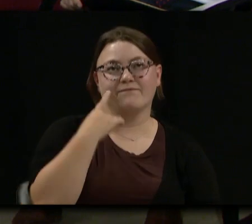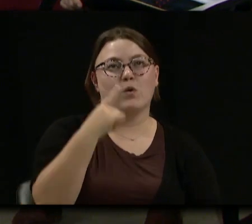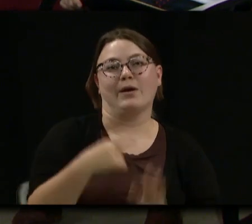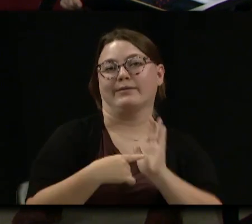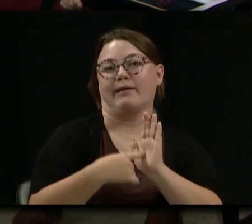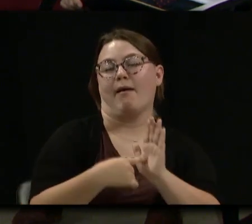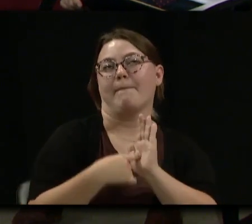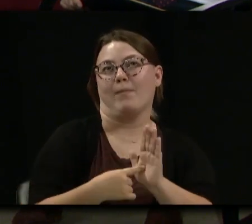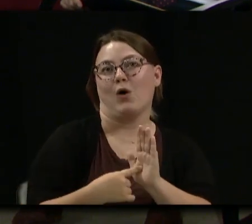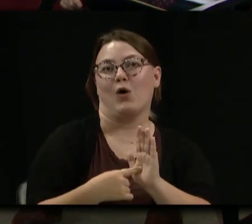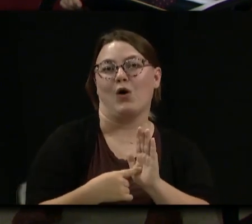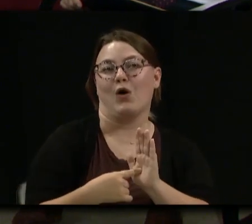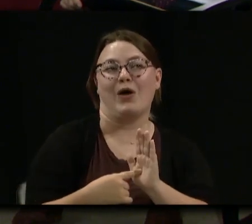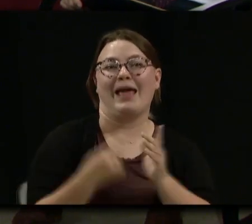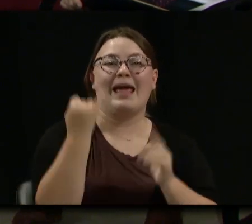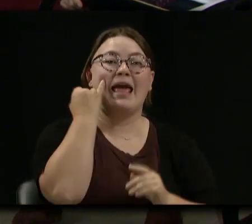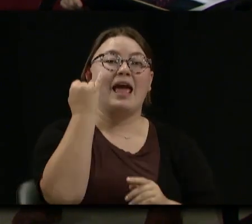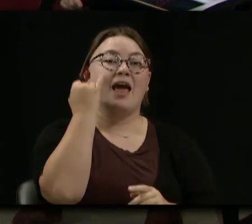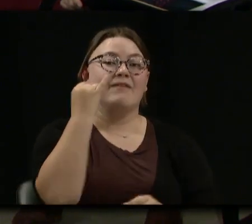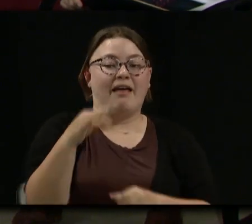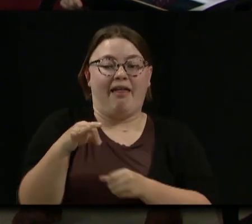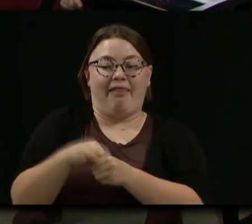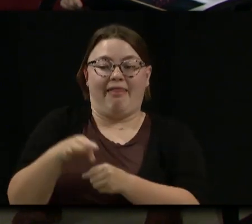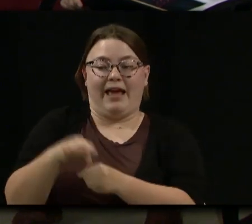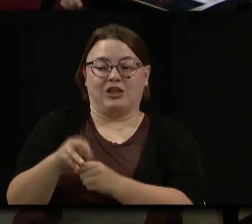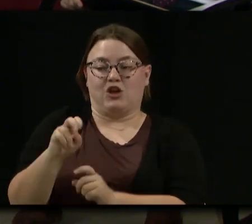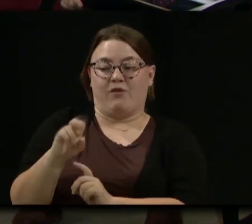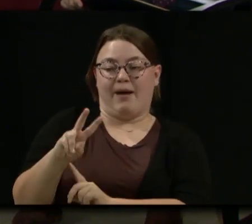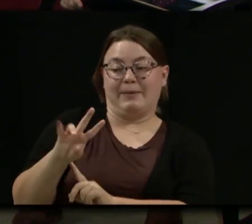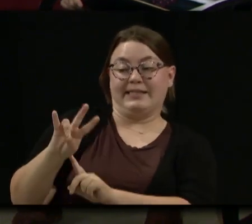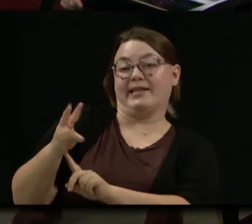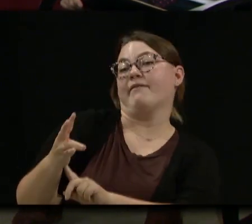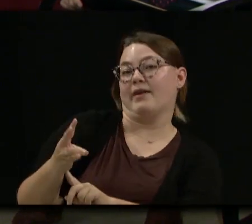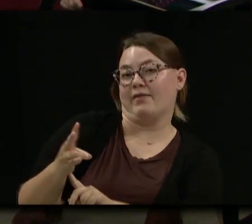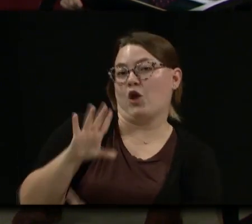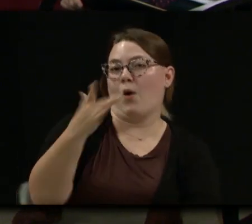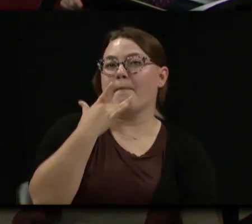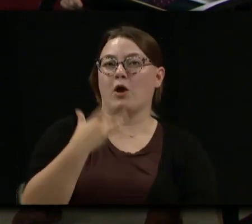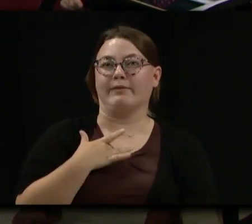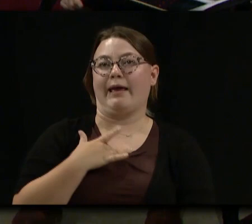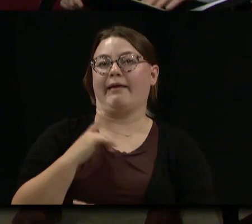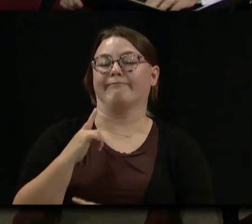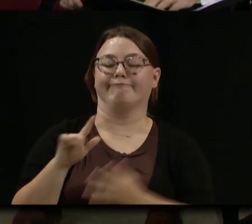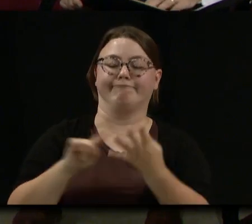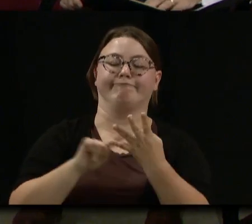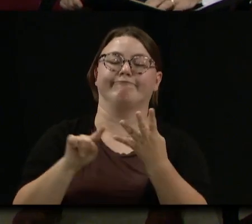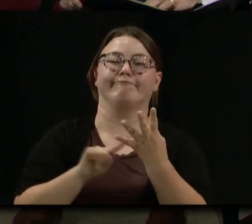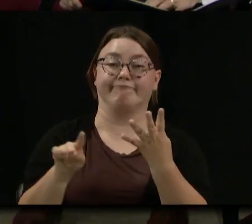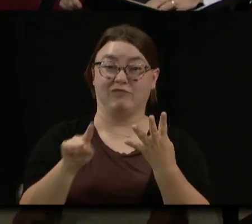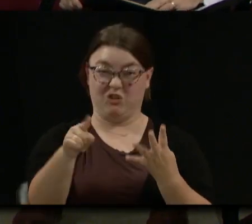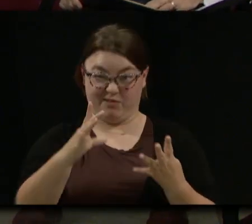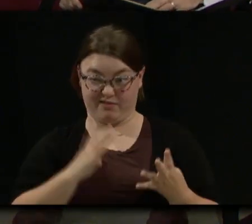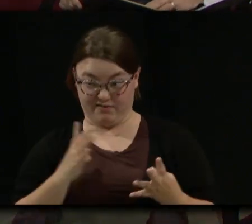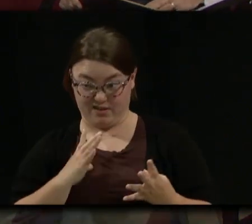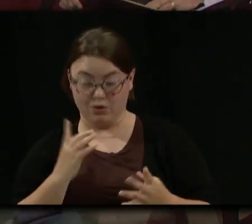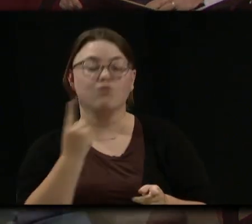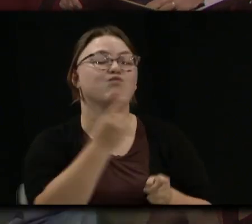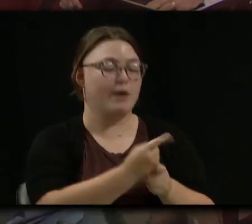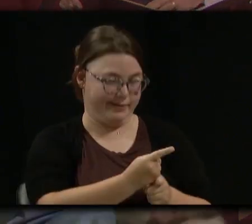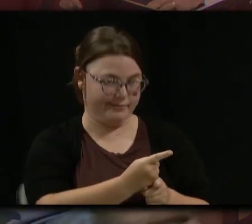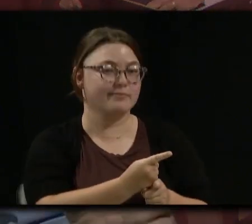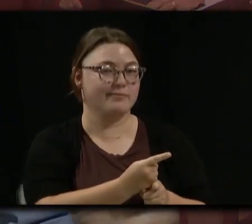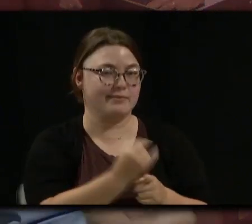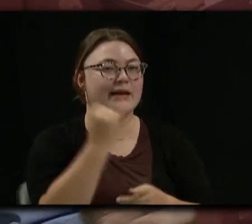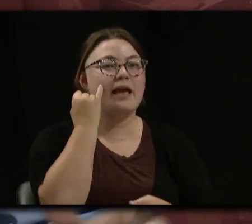election is early in the month and your birthday is later, you would be okay. Right, especially, if you have a November early,